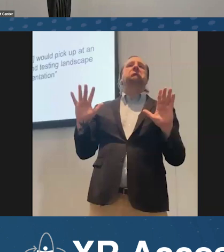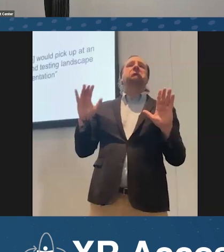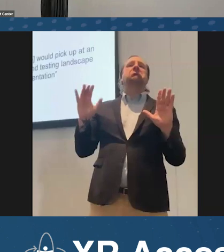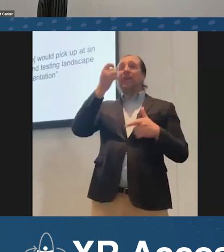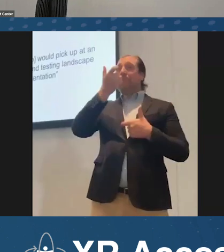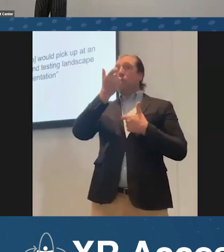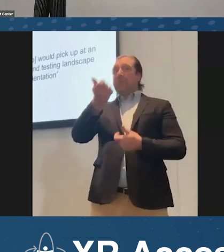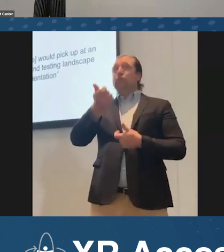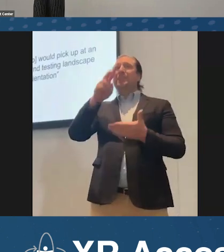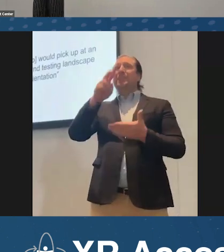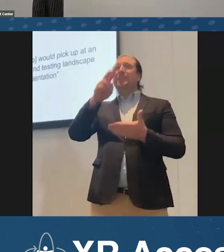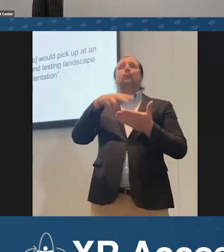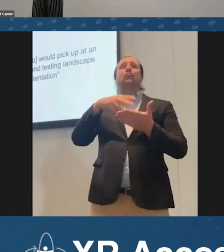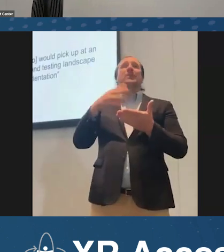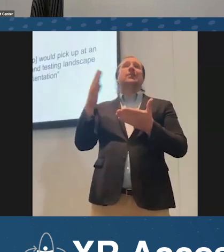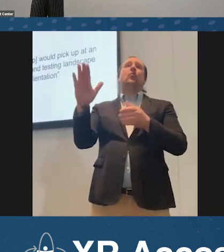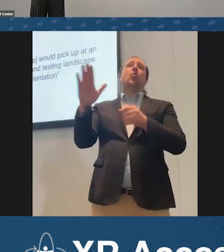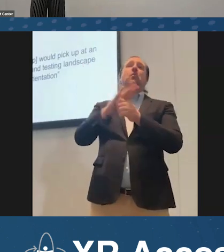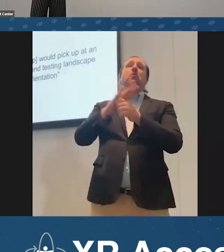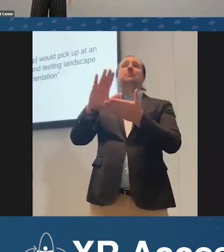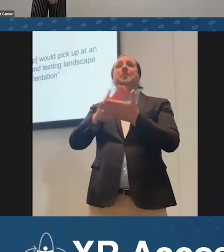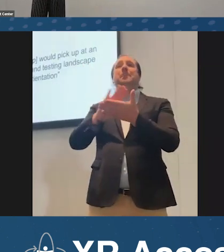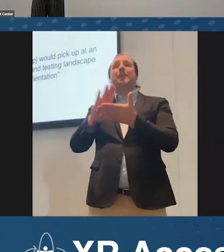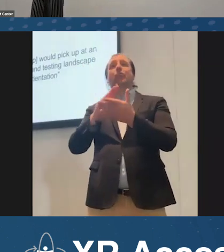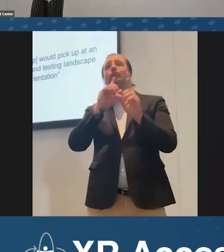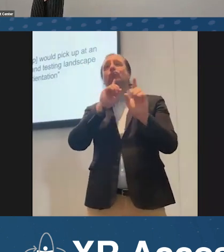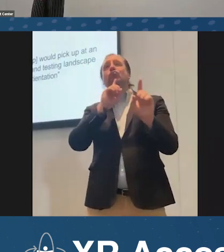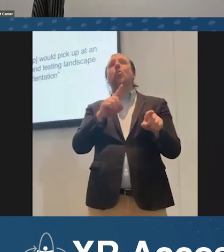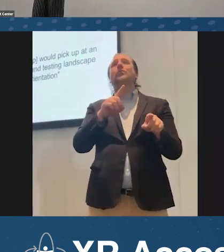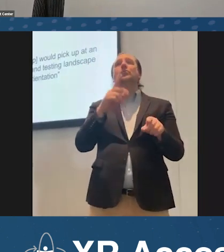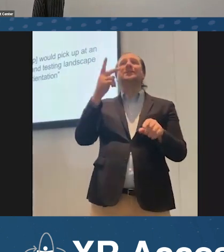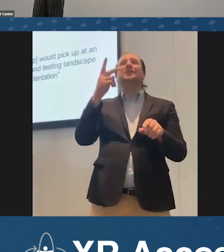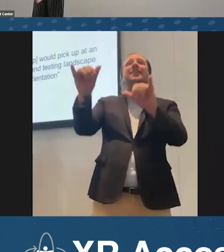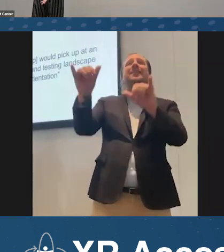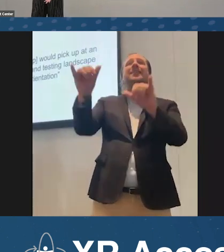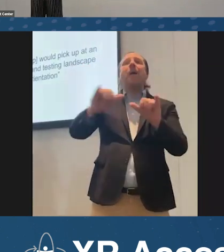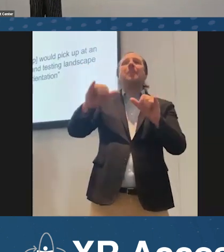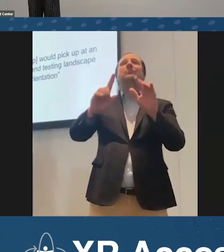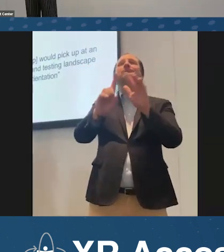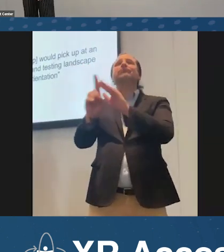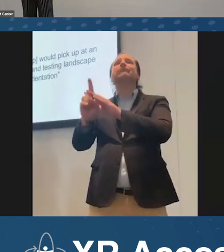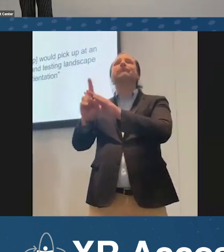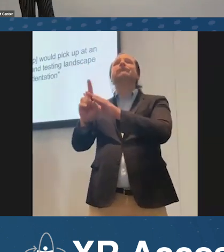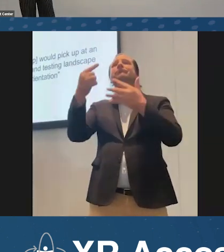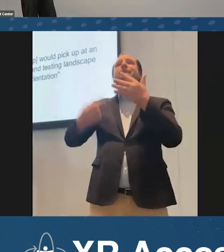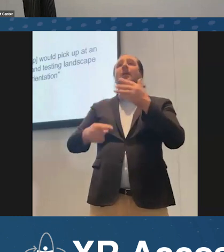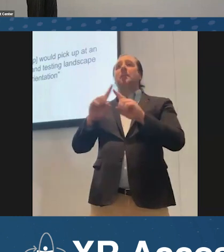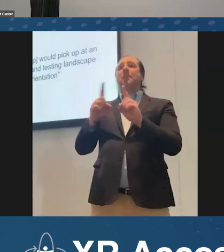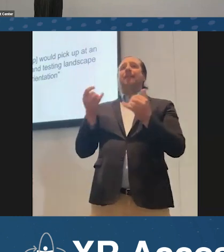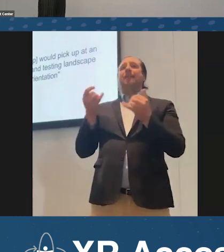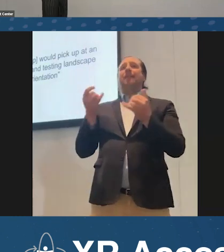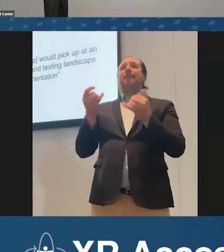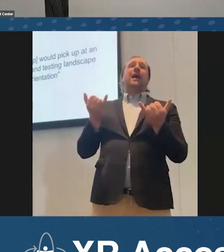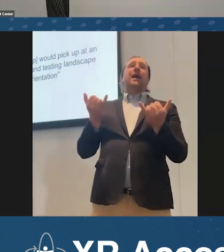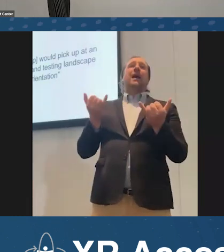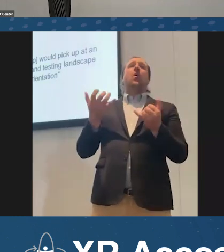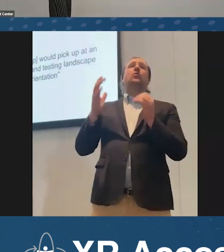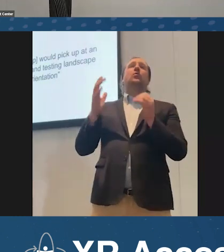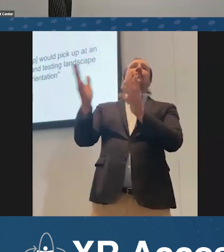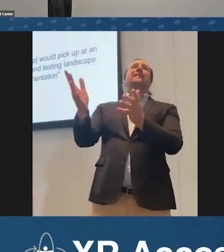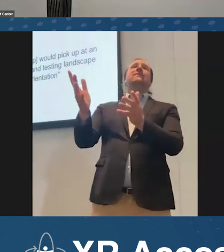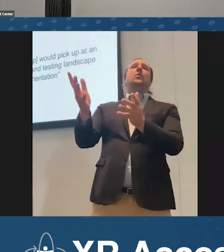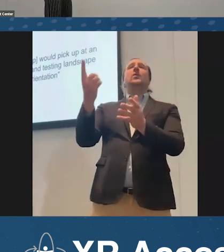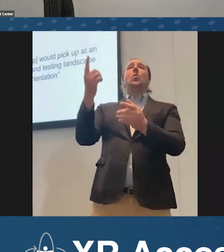interested, you can read our full paper to learn more about the other most common use cases that we had. But for now, I want to leave you guys with one of the